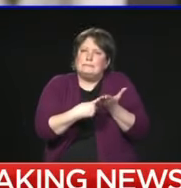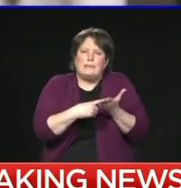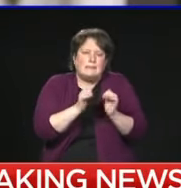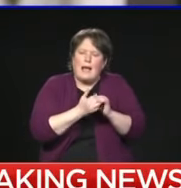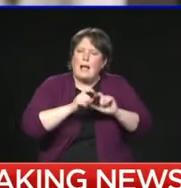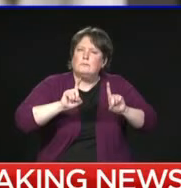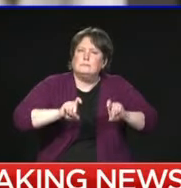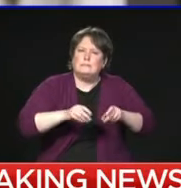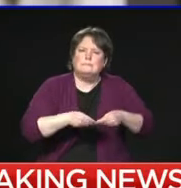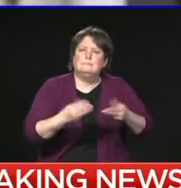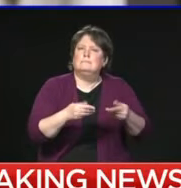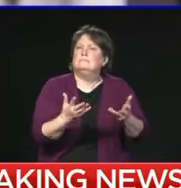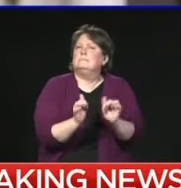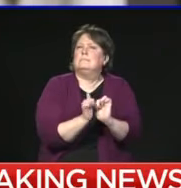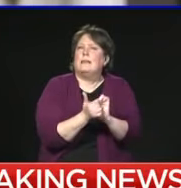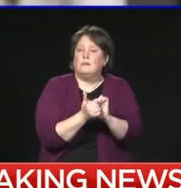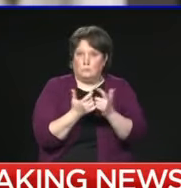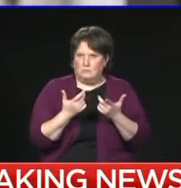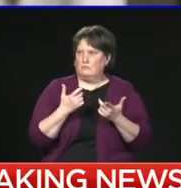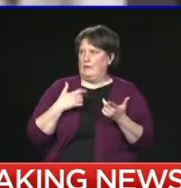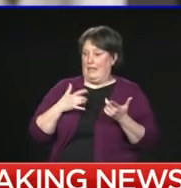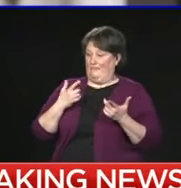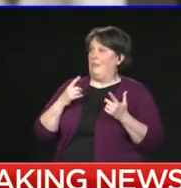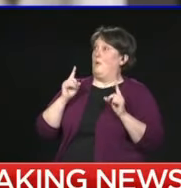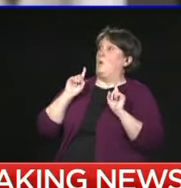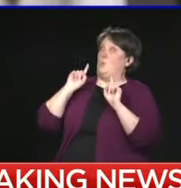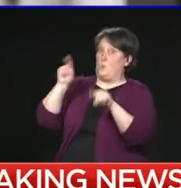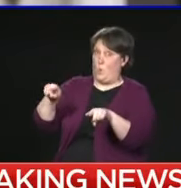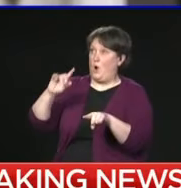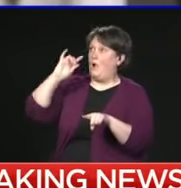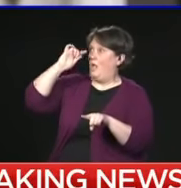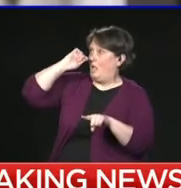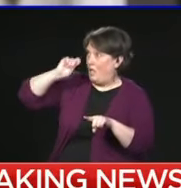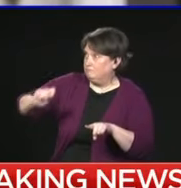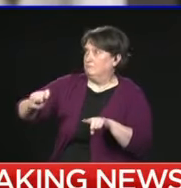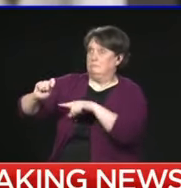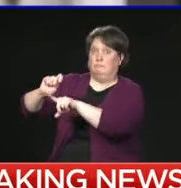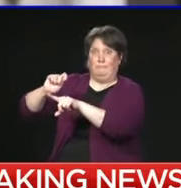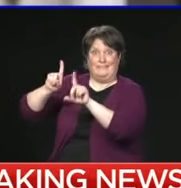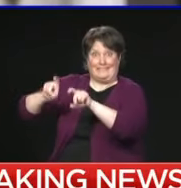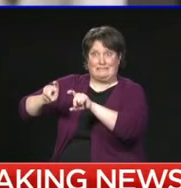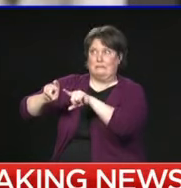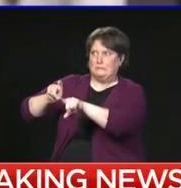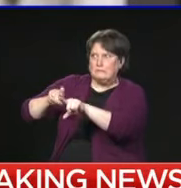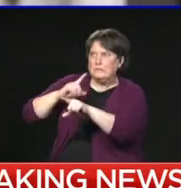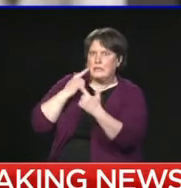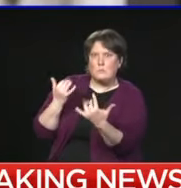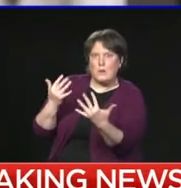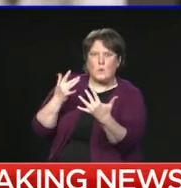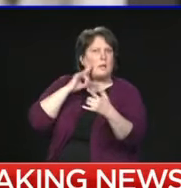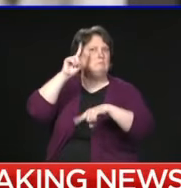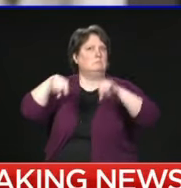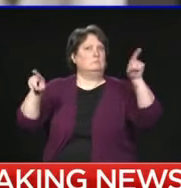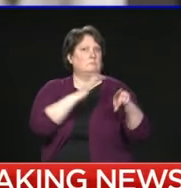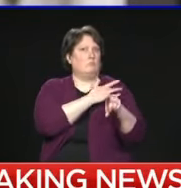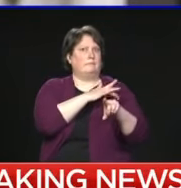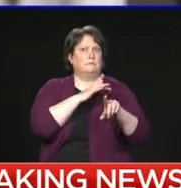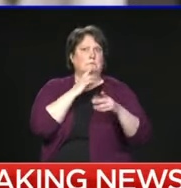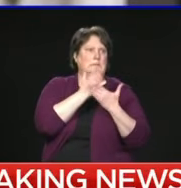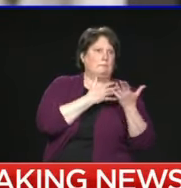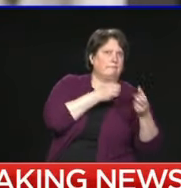COVID-19. We know that how long you wait for your results varies widely. The premiers and I know we need to address